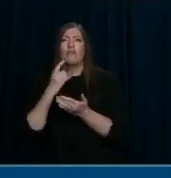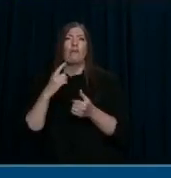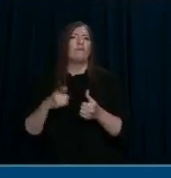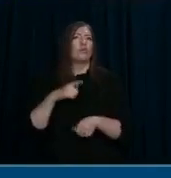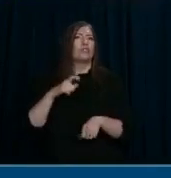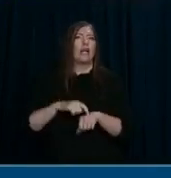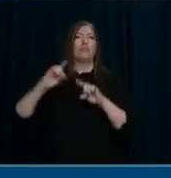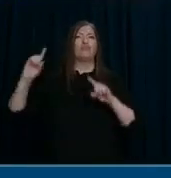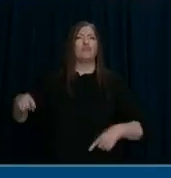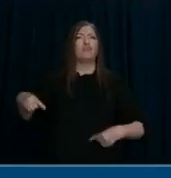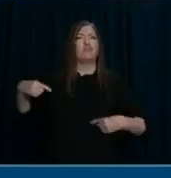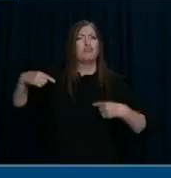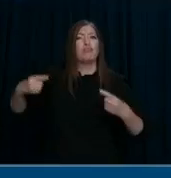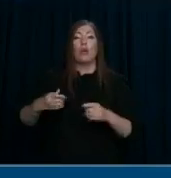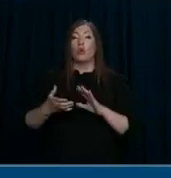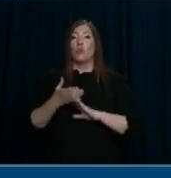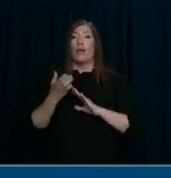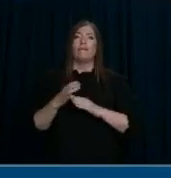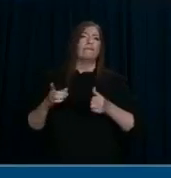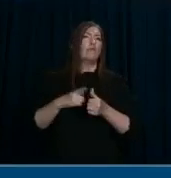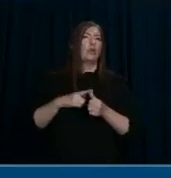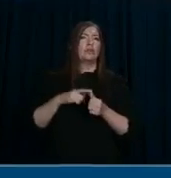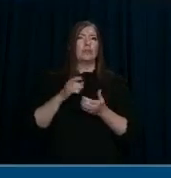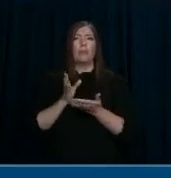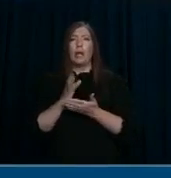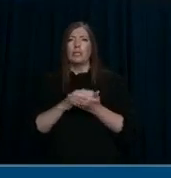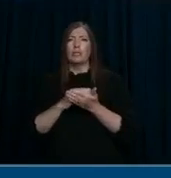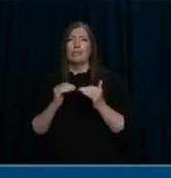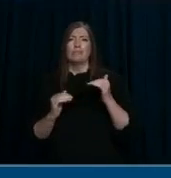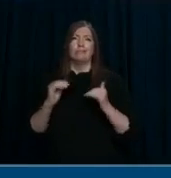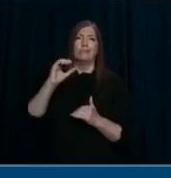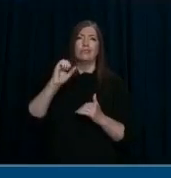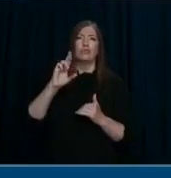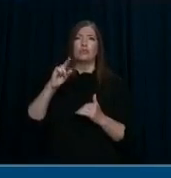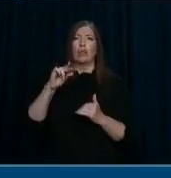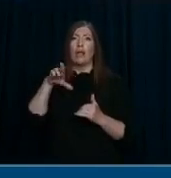time in decades, to run the first budget surplus in more than